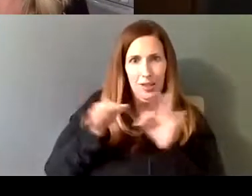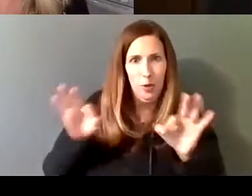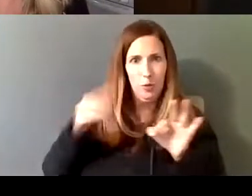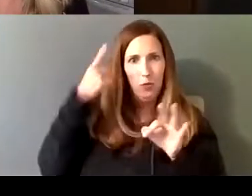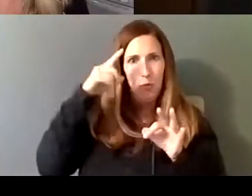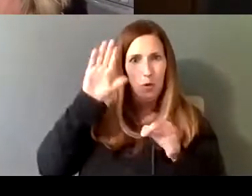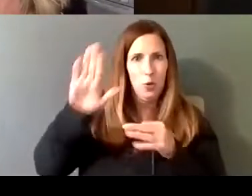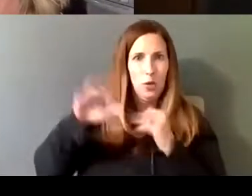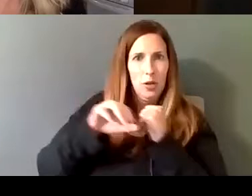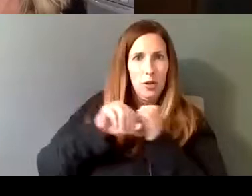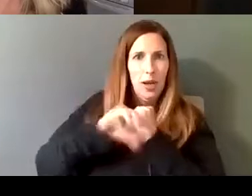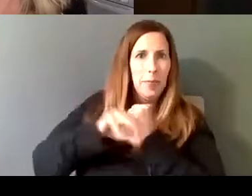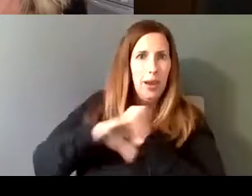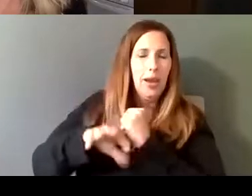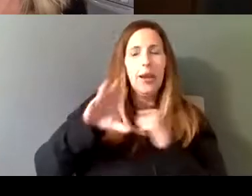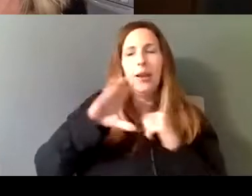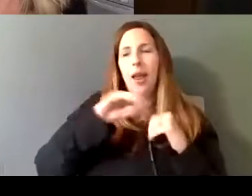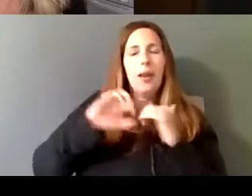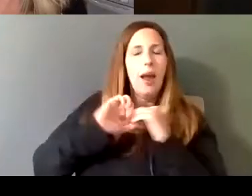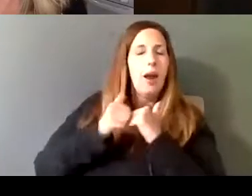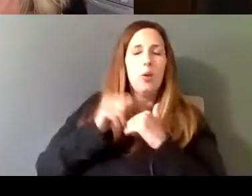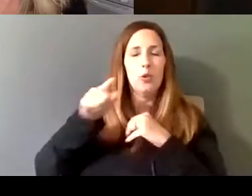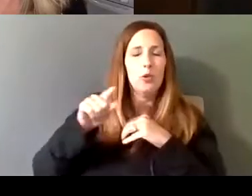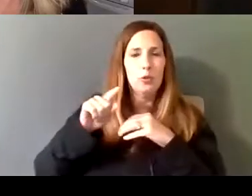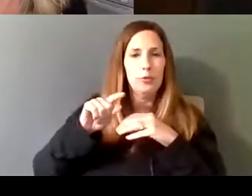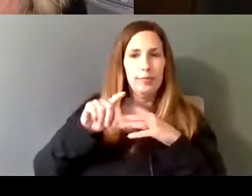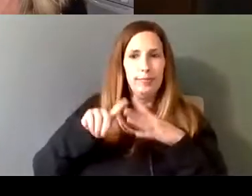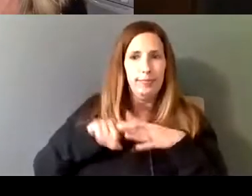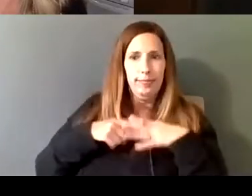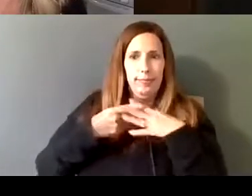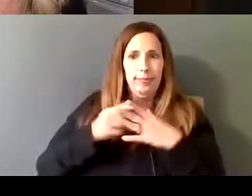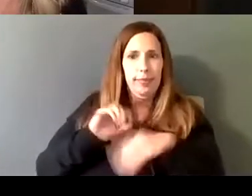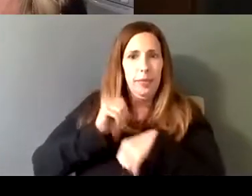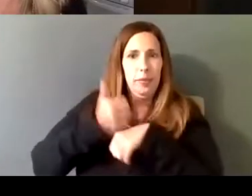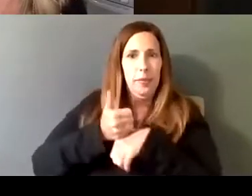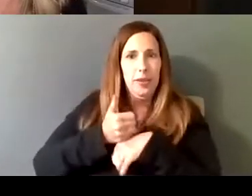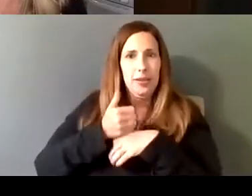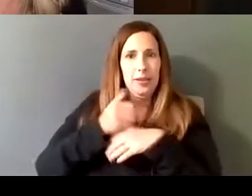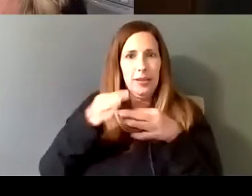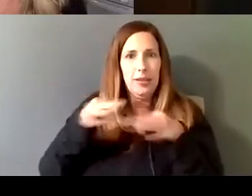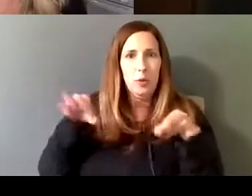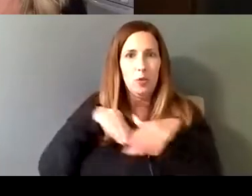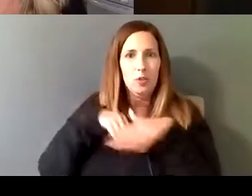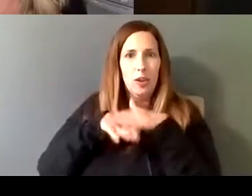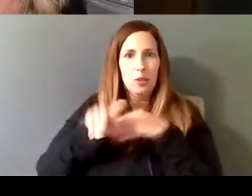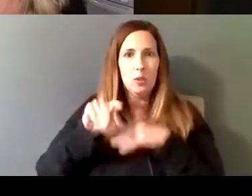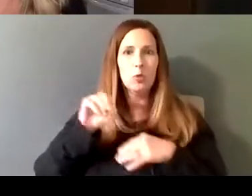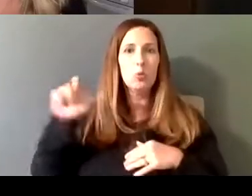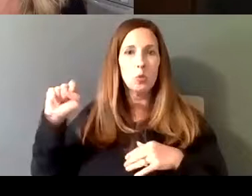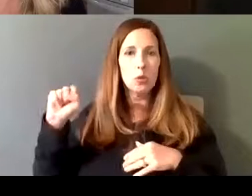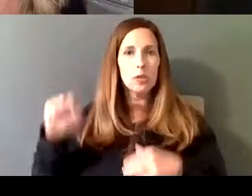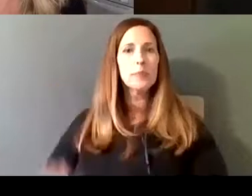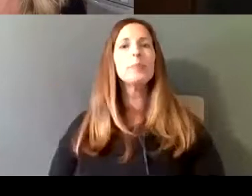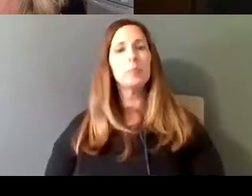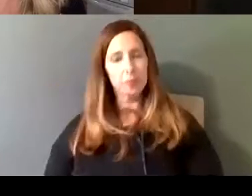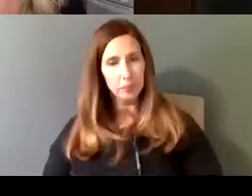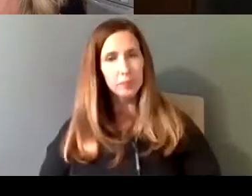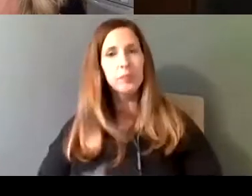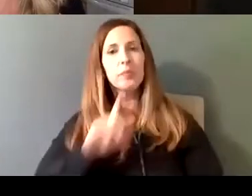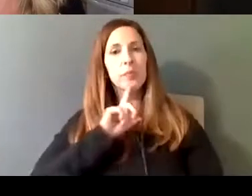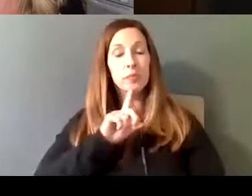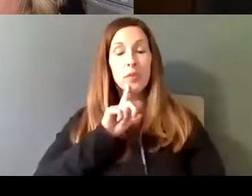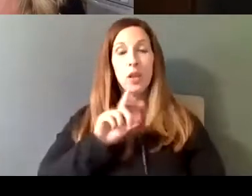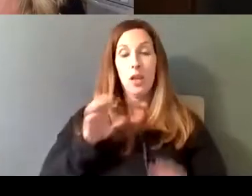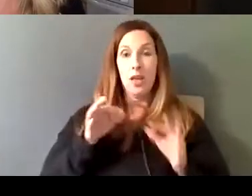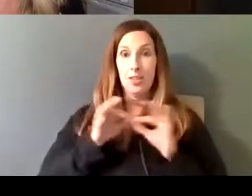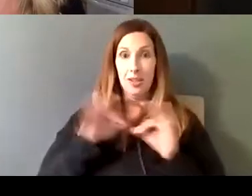campaign and how you implemented the language access tools that you put in place? For sure. So the language selection process